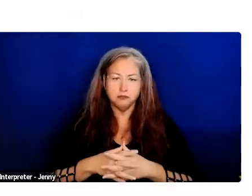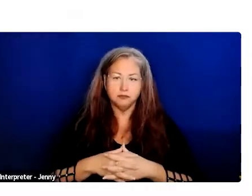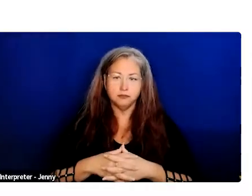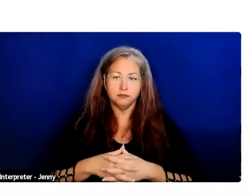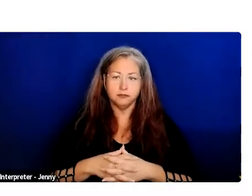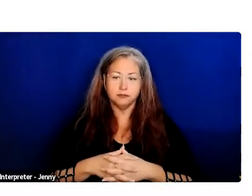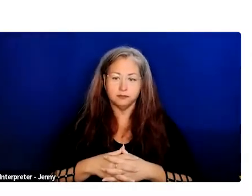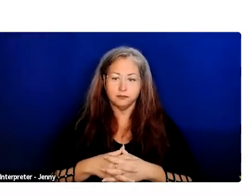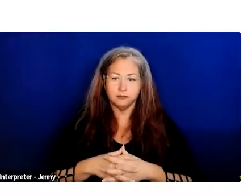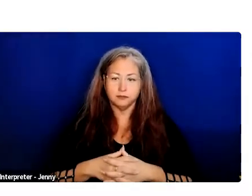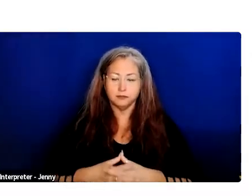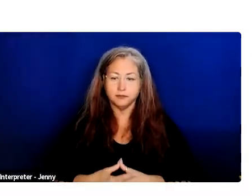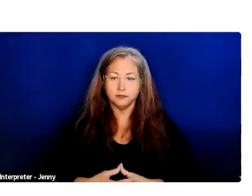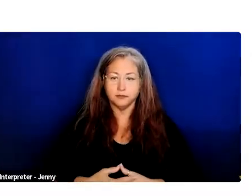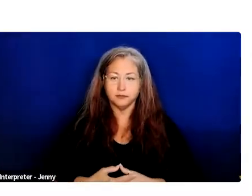So,